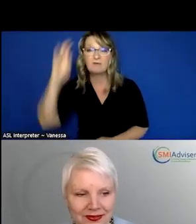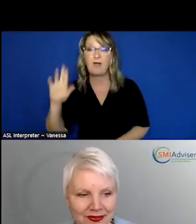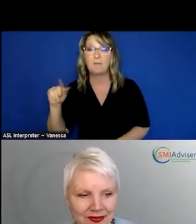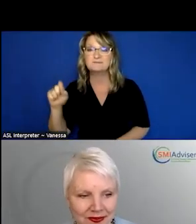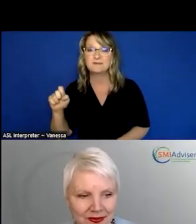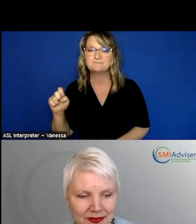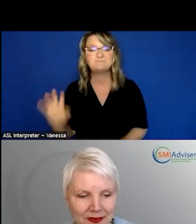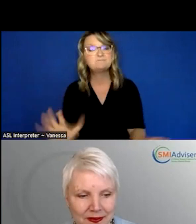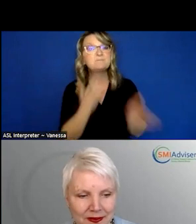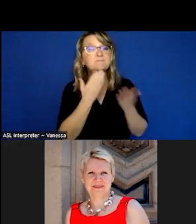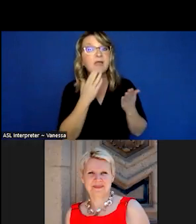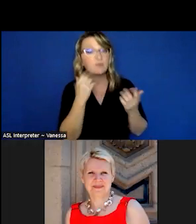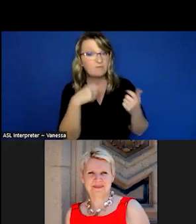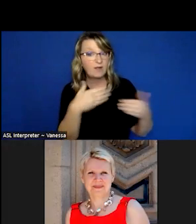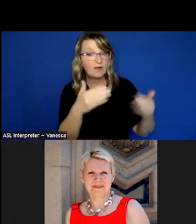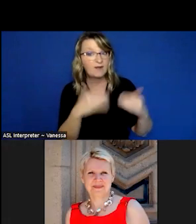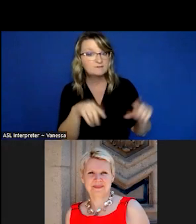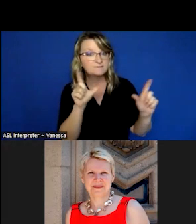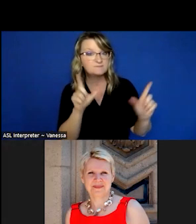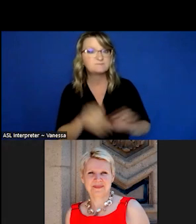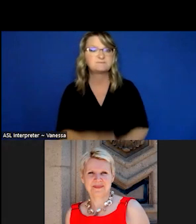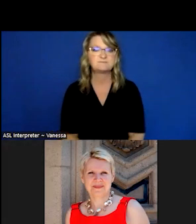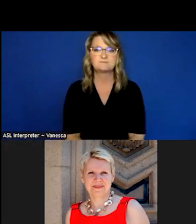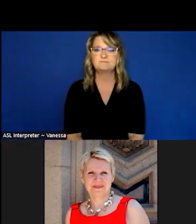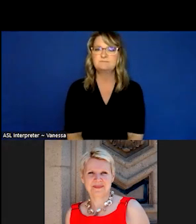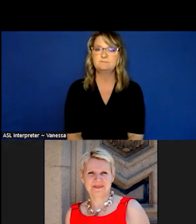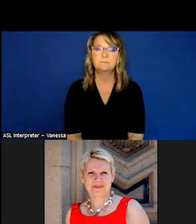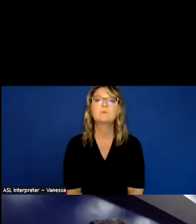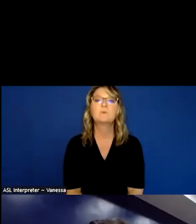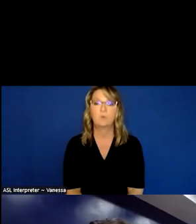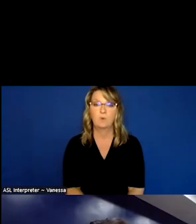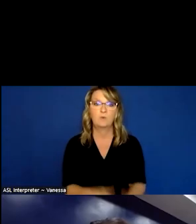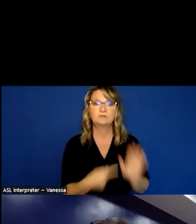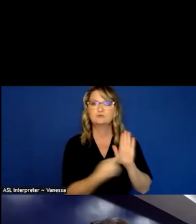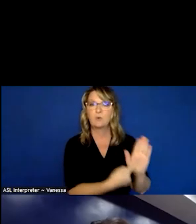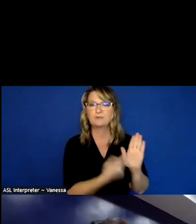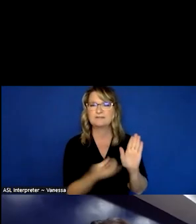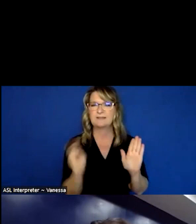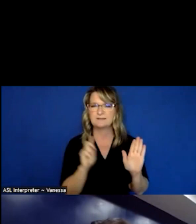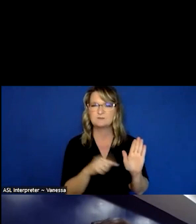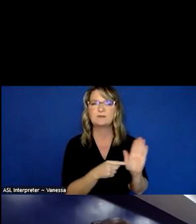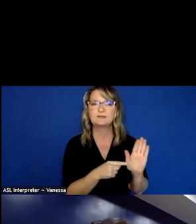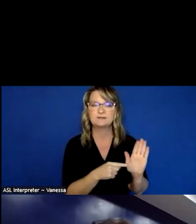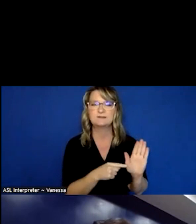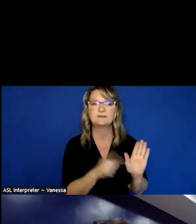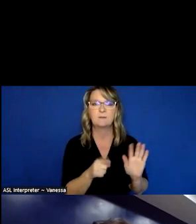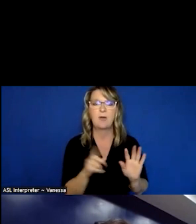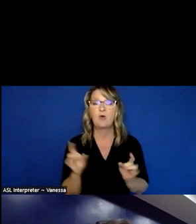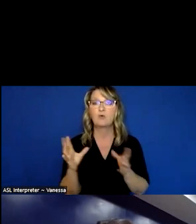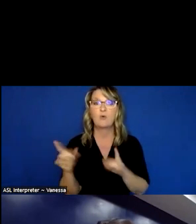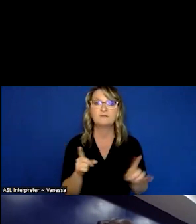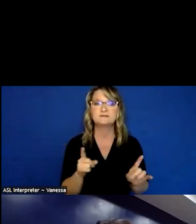you, Amy. And if we can go to the next slide, just very quickly, we debuted this new slide last week about what crisis